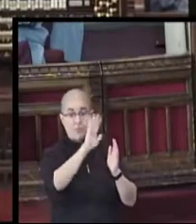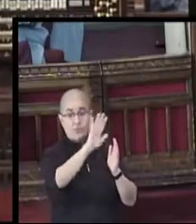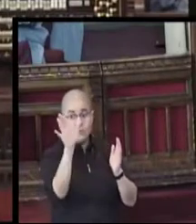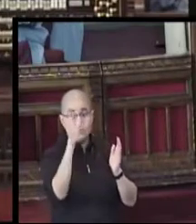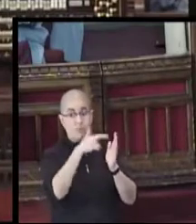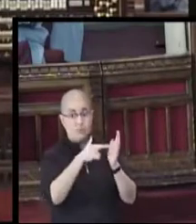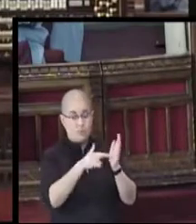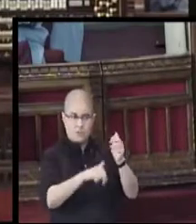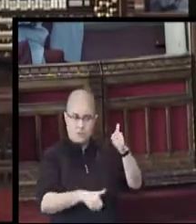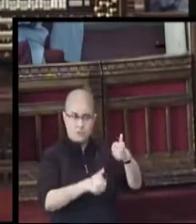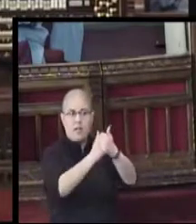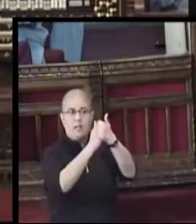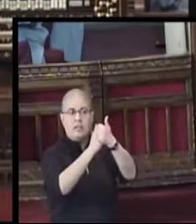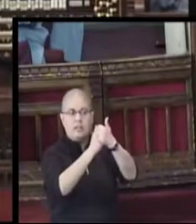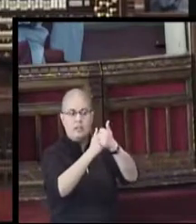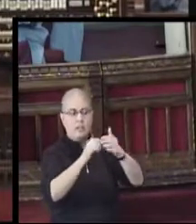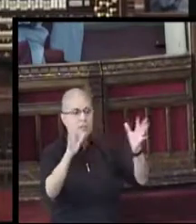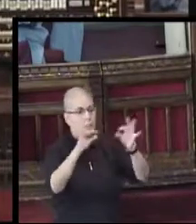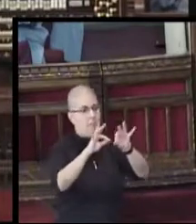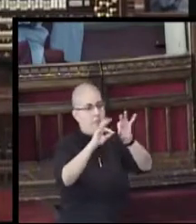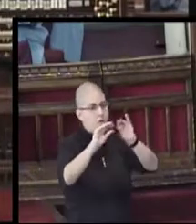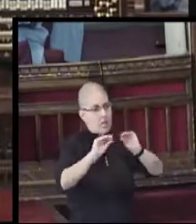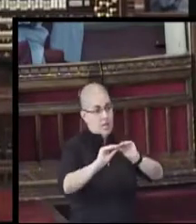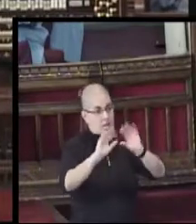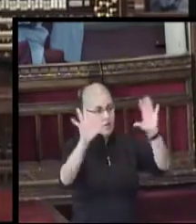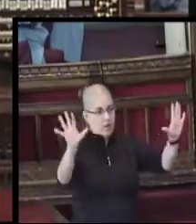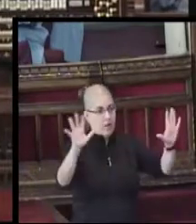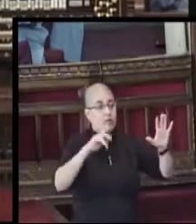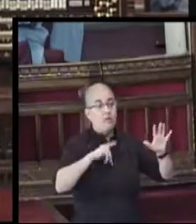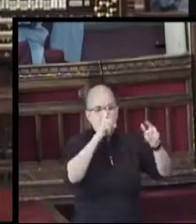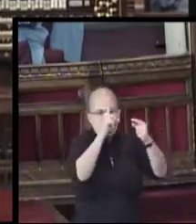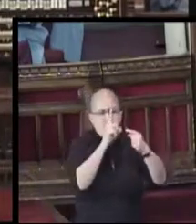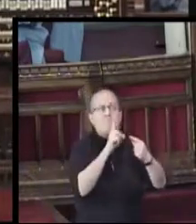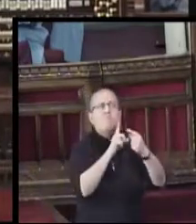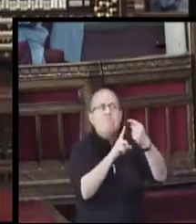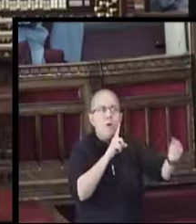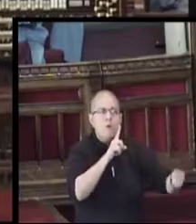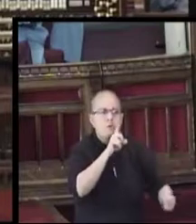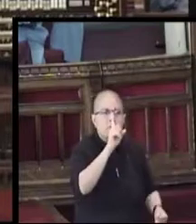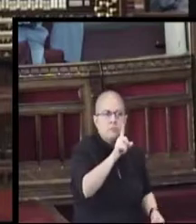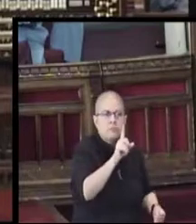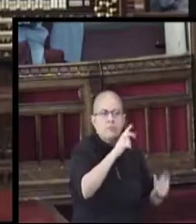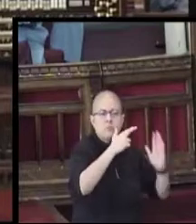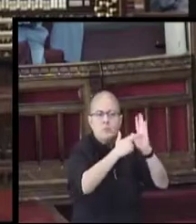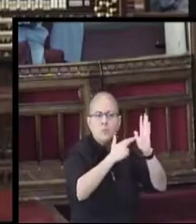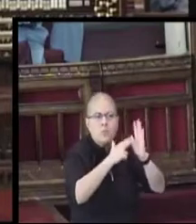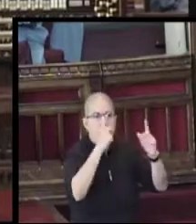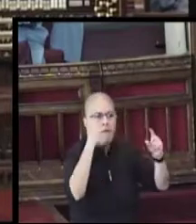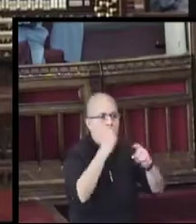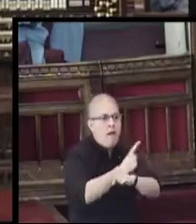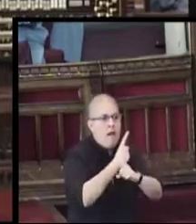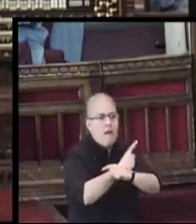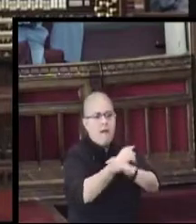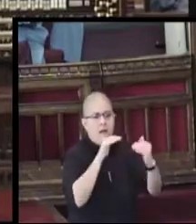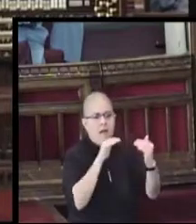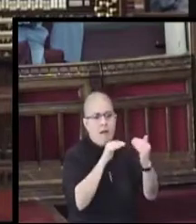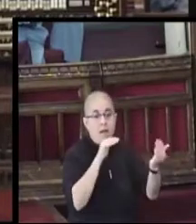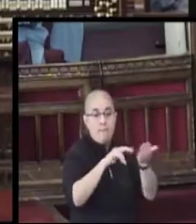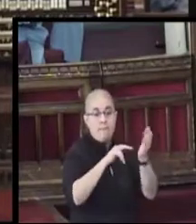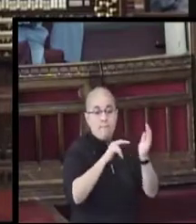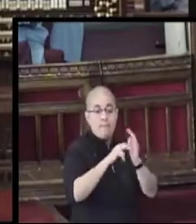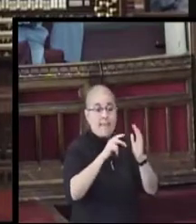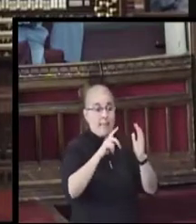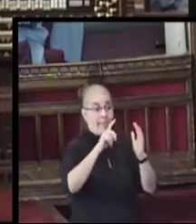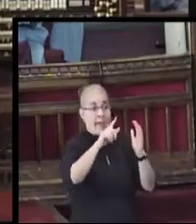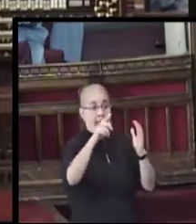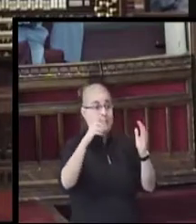be very clear that when we're opposing a particular rule, we need to make sure that we're not giving the impression that we're condemning a